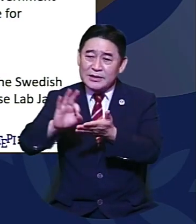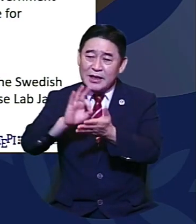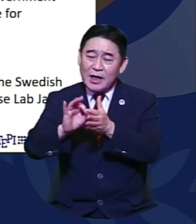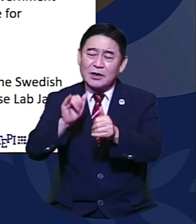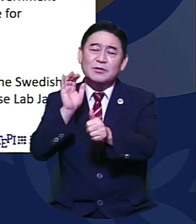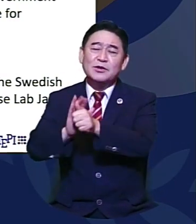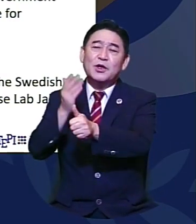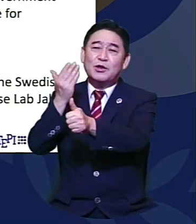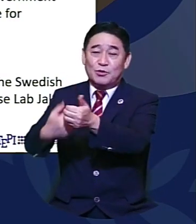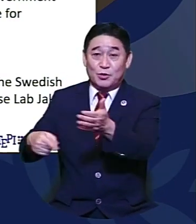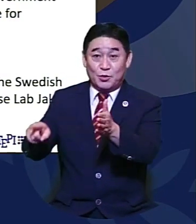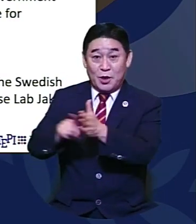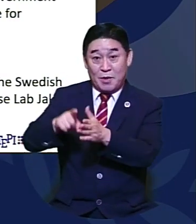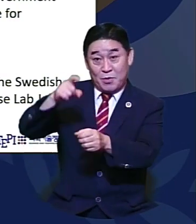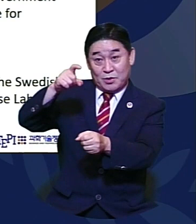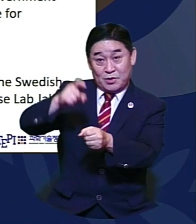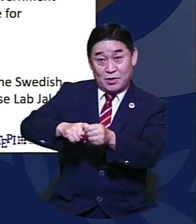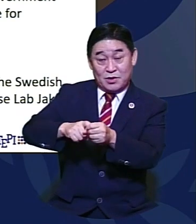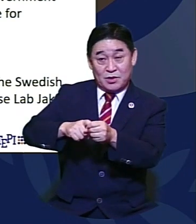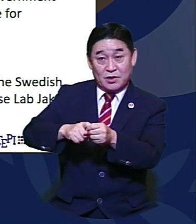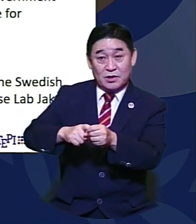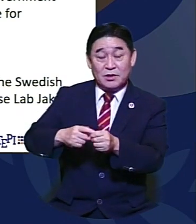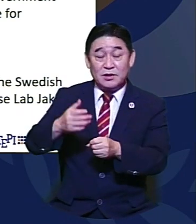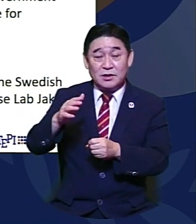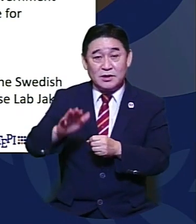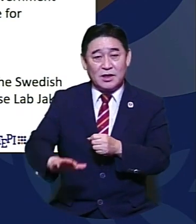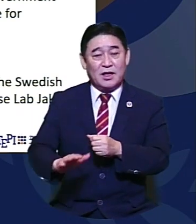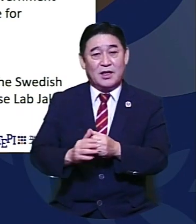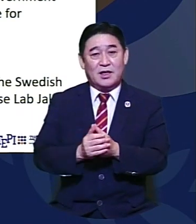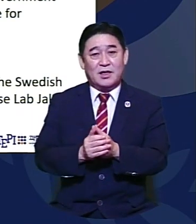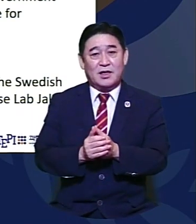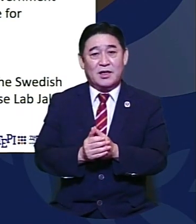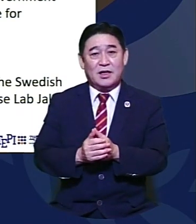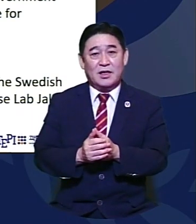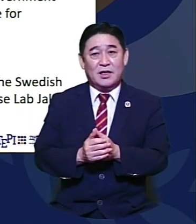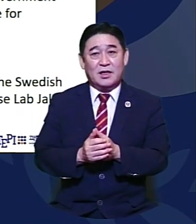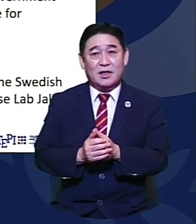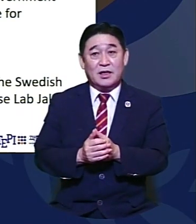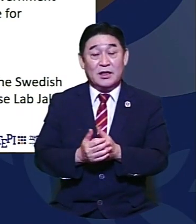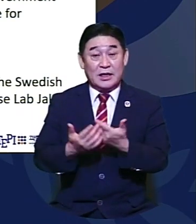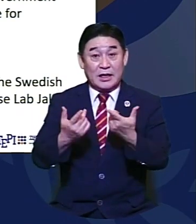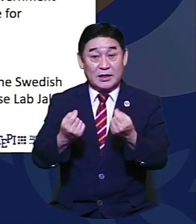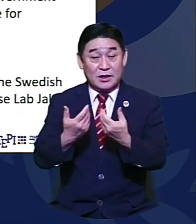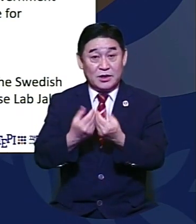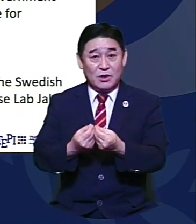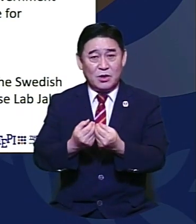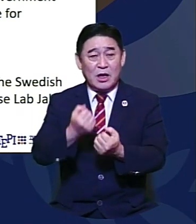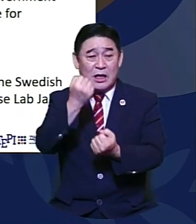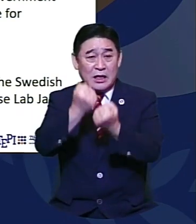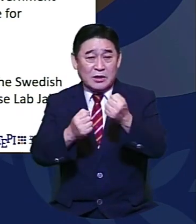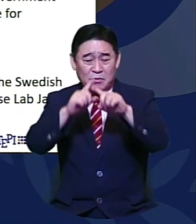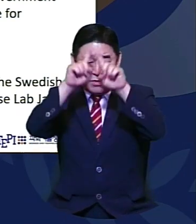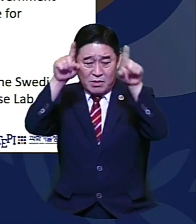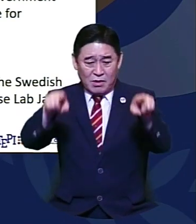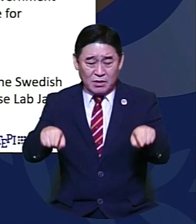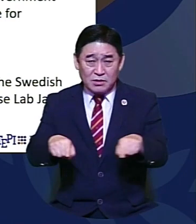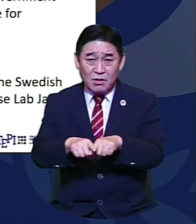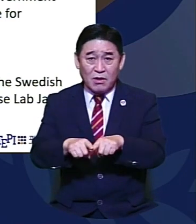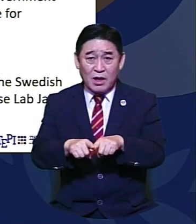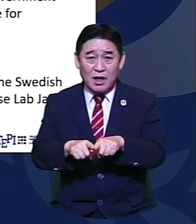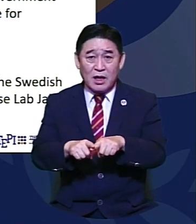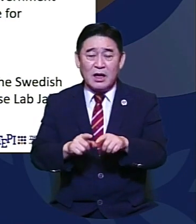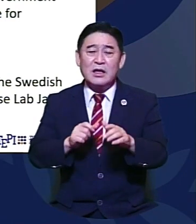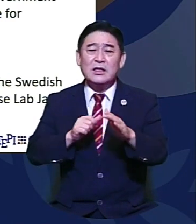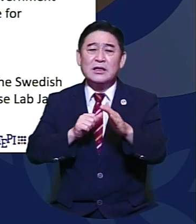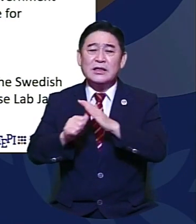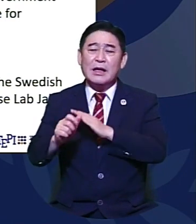use those kind of devices because the explanation is written in the major languages, or they cannot read the letters